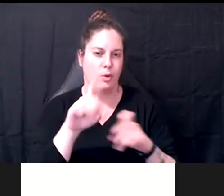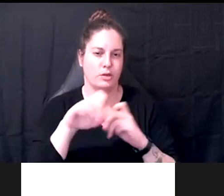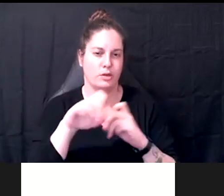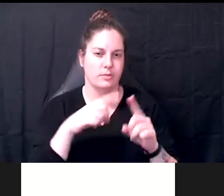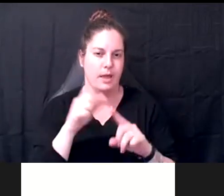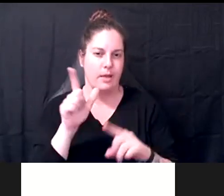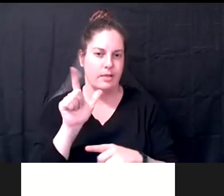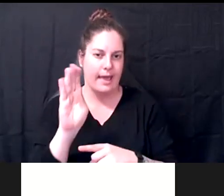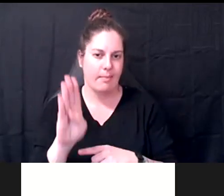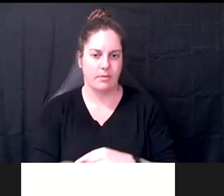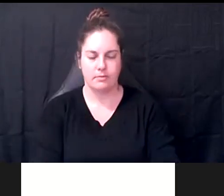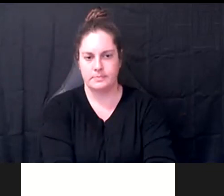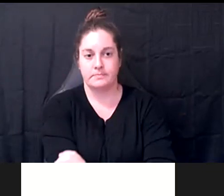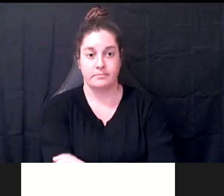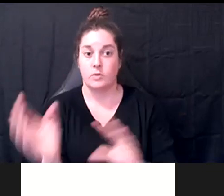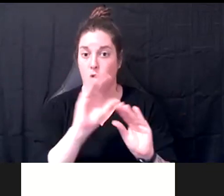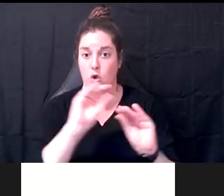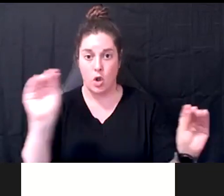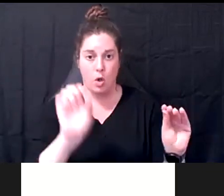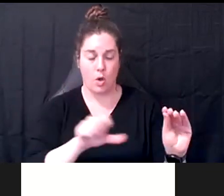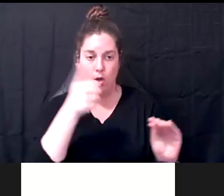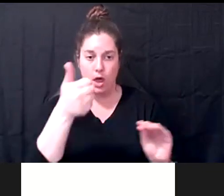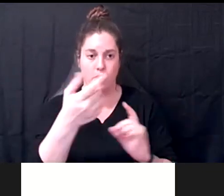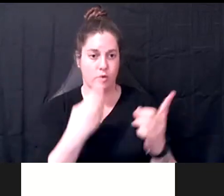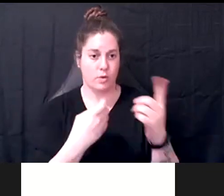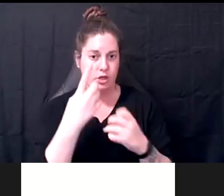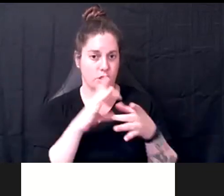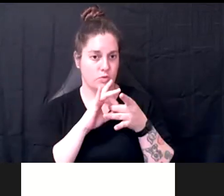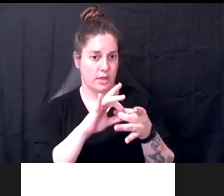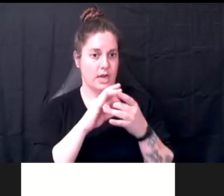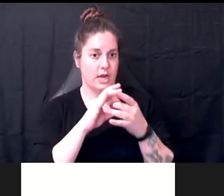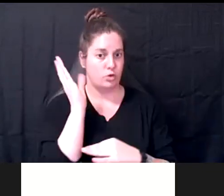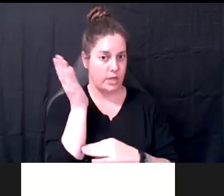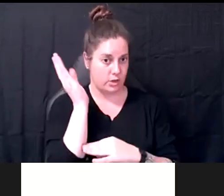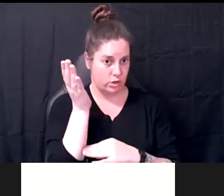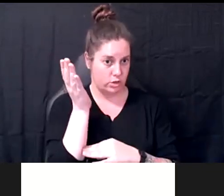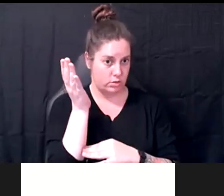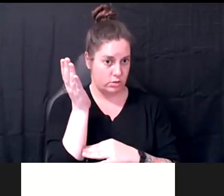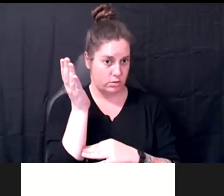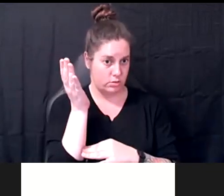All right. If there are no further questions, we're done. I'll see you back here on Monday.